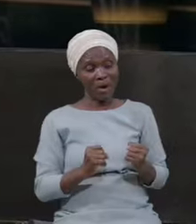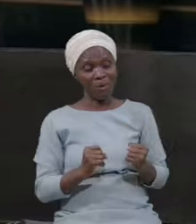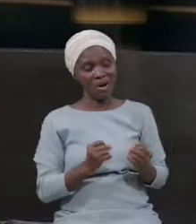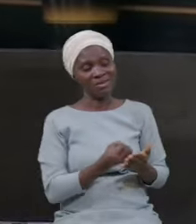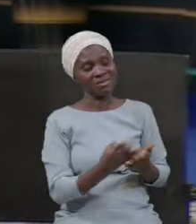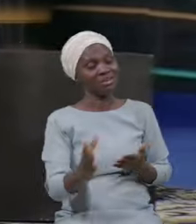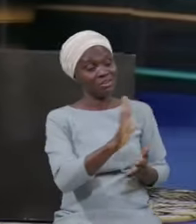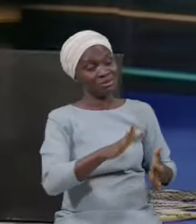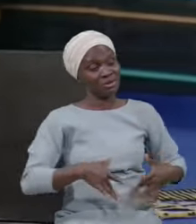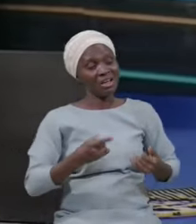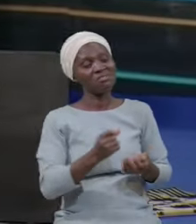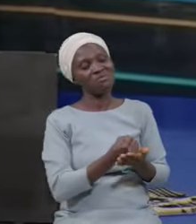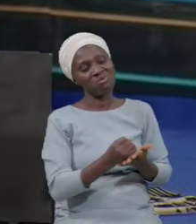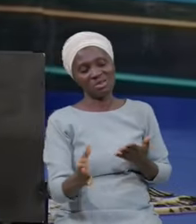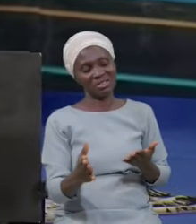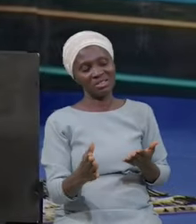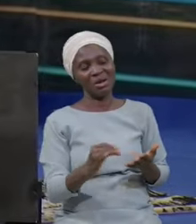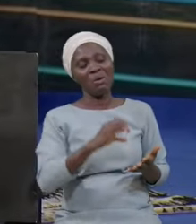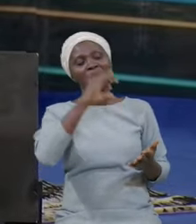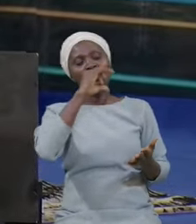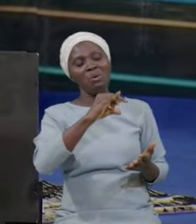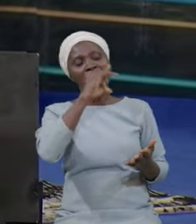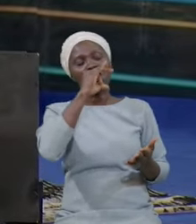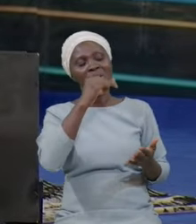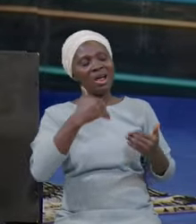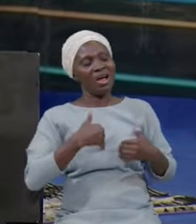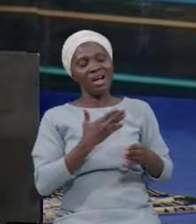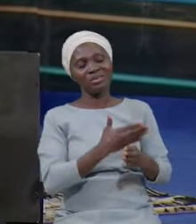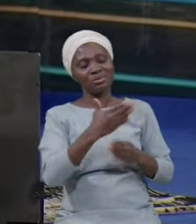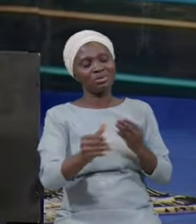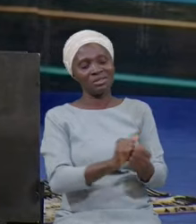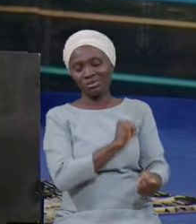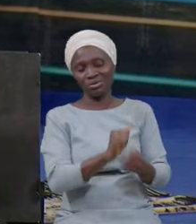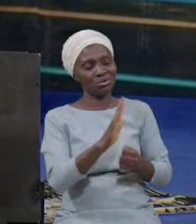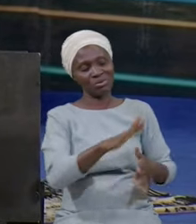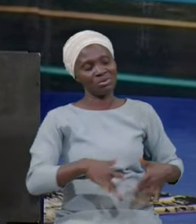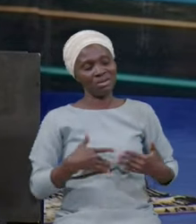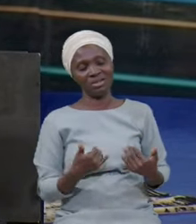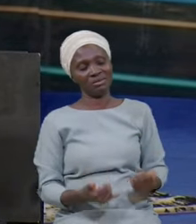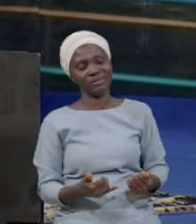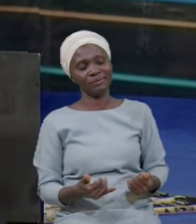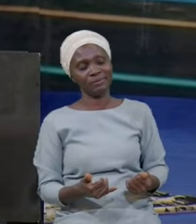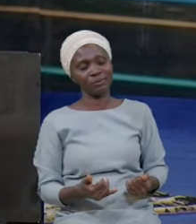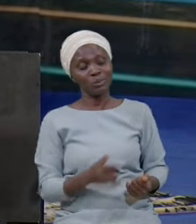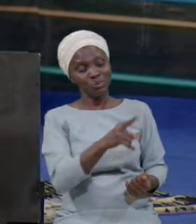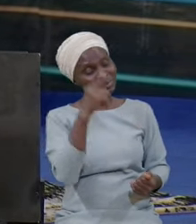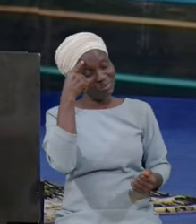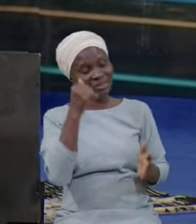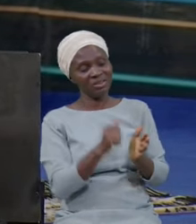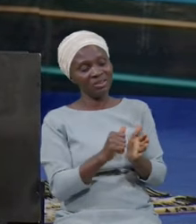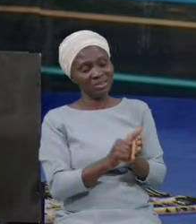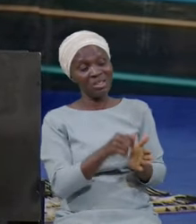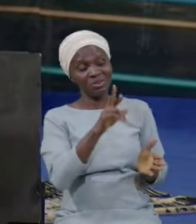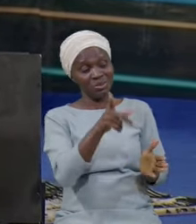wasted. Drunkenness has totally destroyed you. You thought you are being an independent guy,